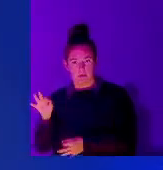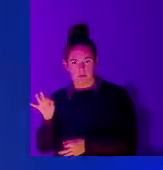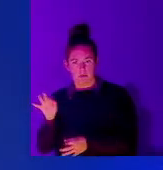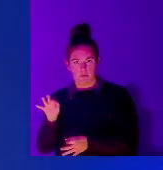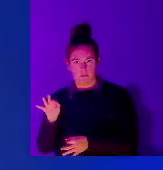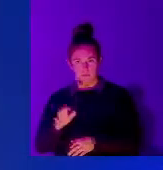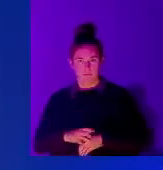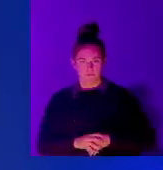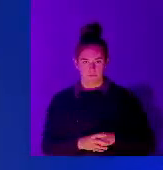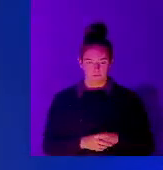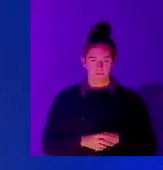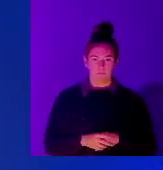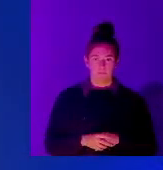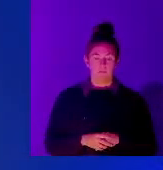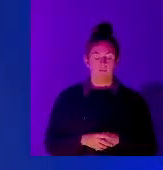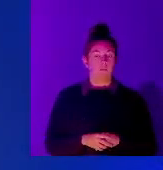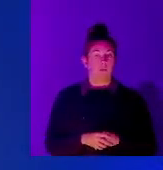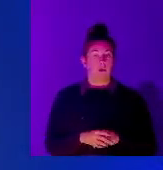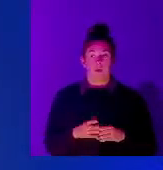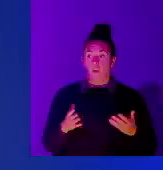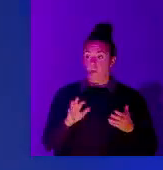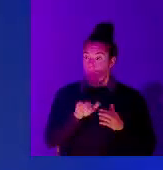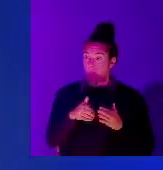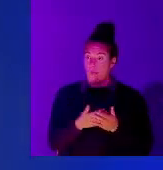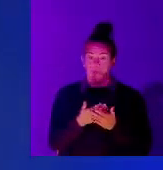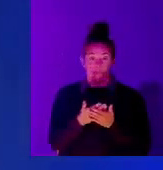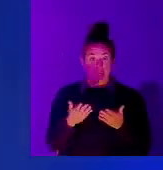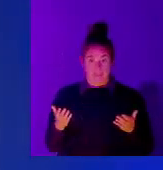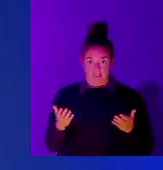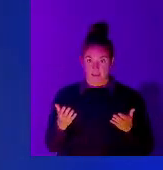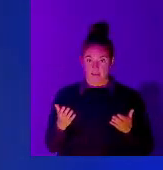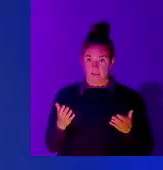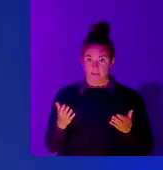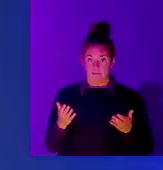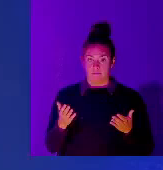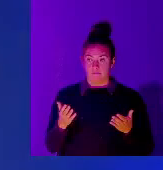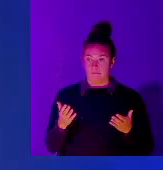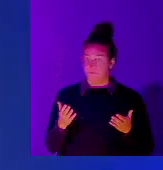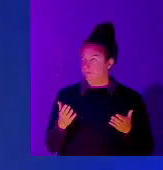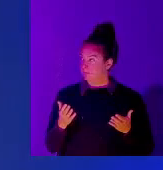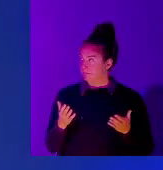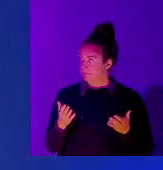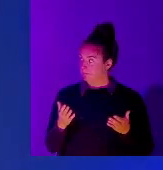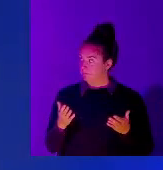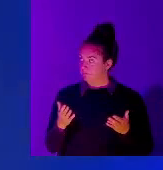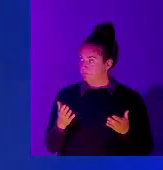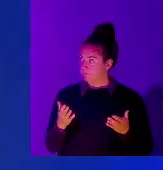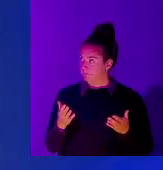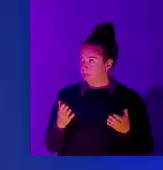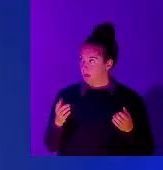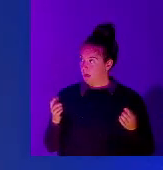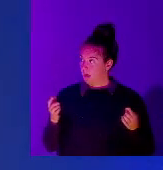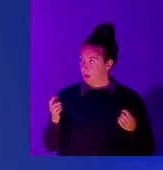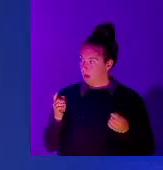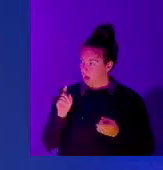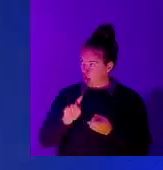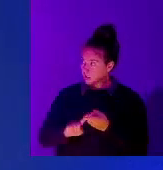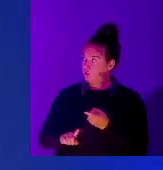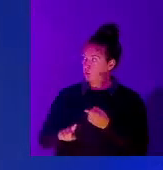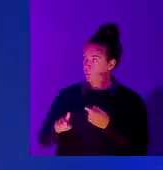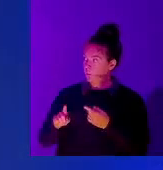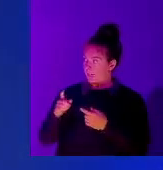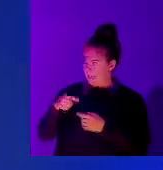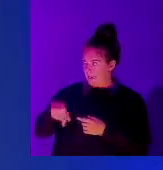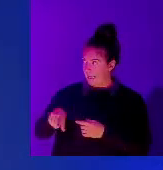And when all things shall be subdued unto him, then shall the Son also be subject unto him that put all things under him,